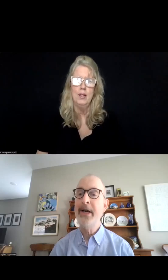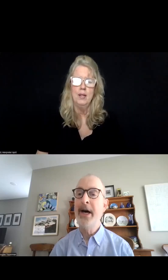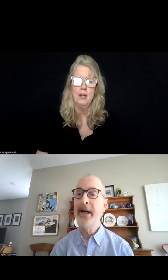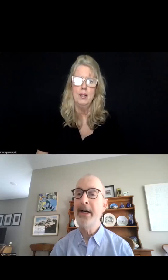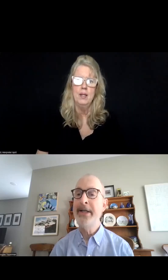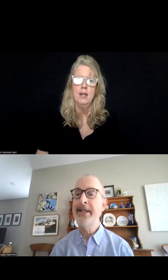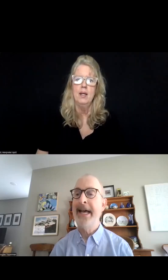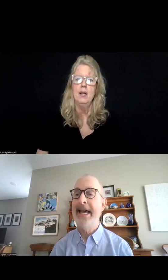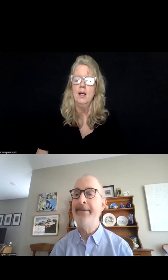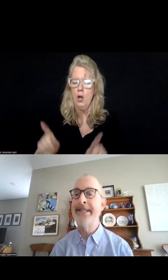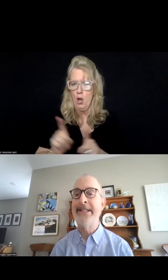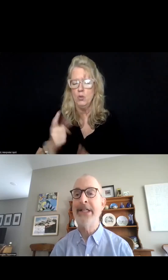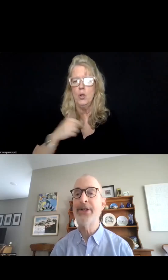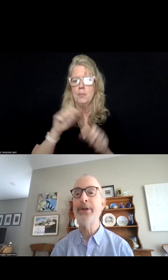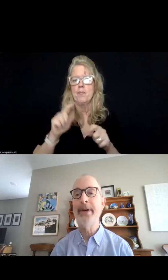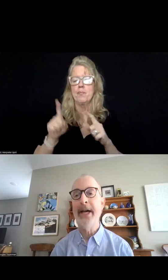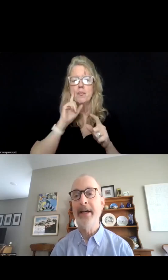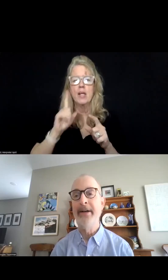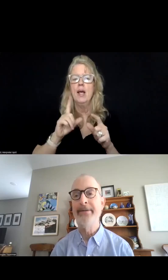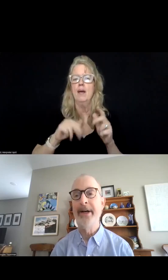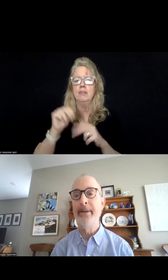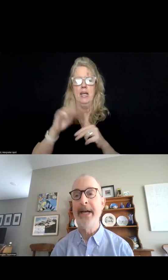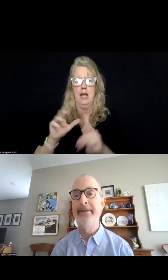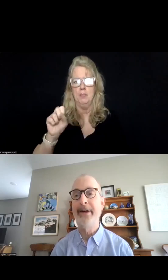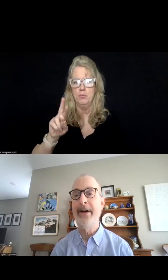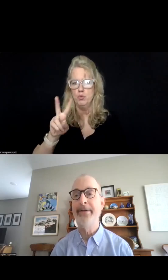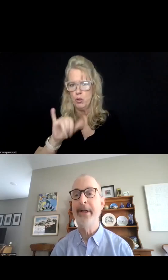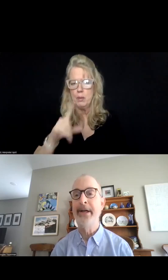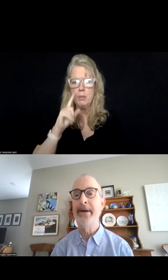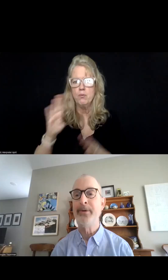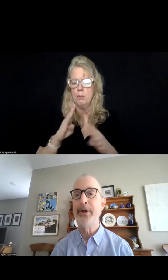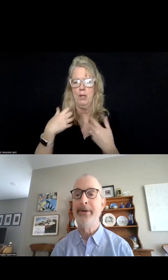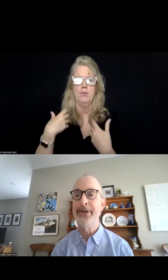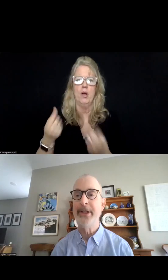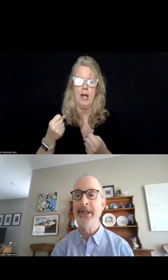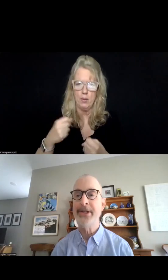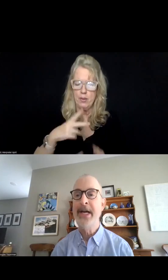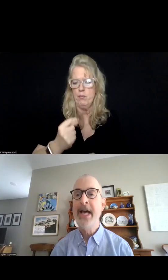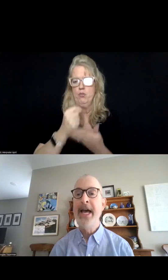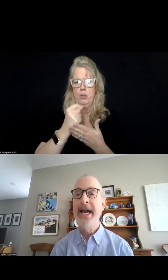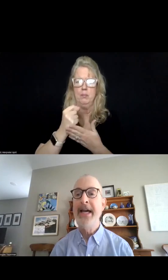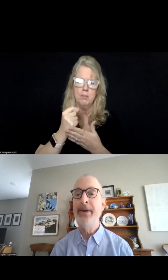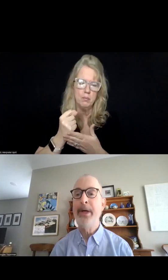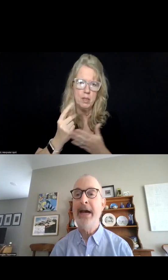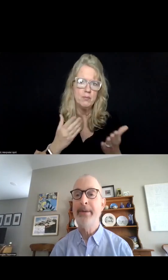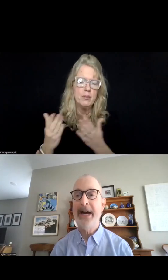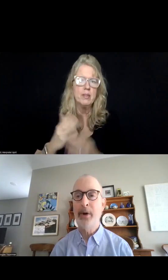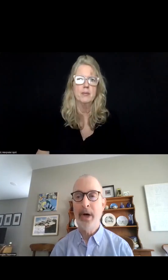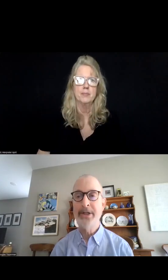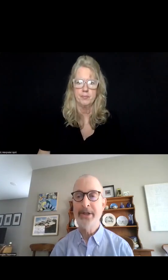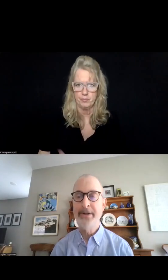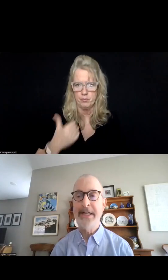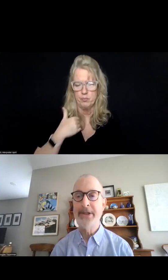can conduct a facility survey of behavioral health treatment facilities. And we have